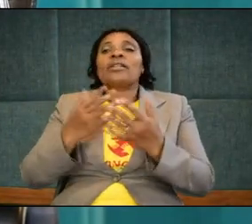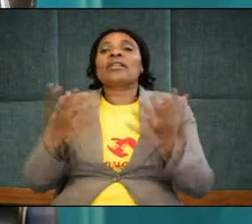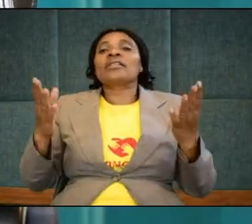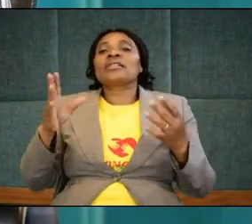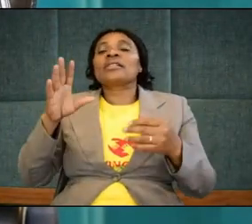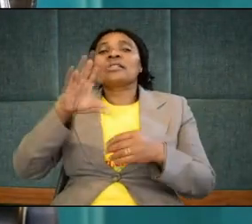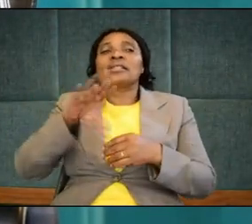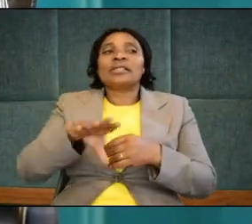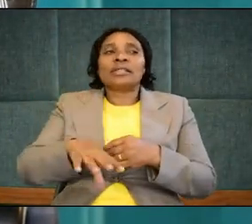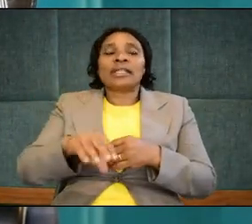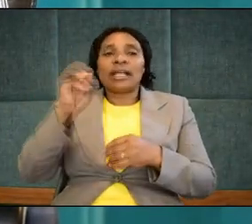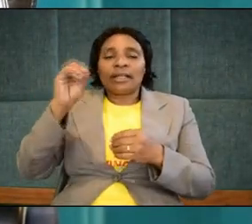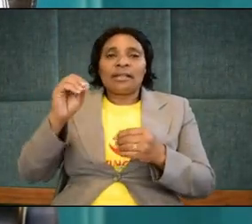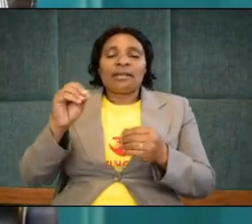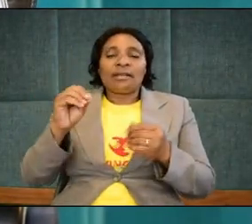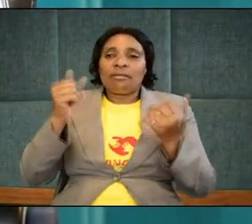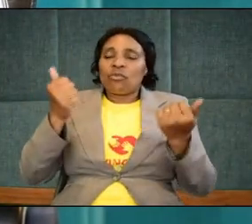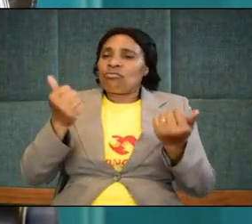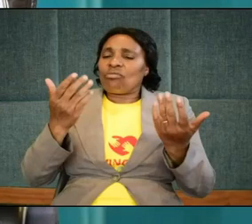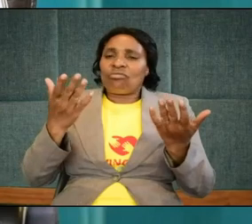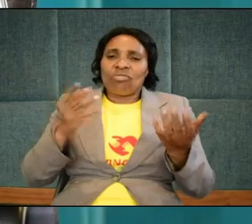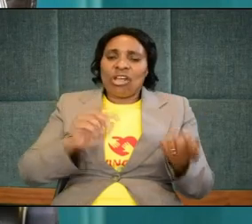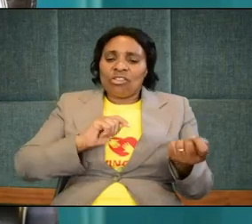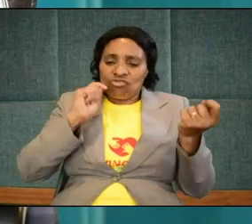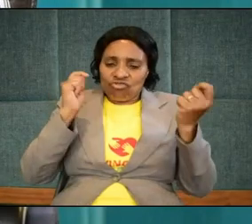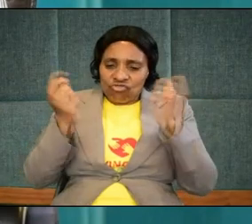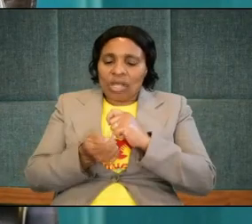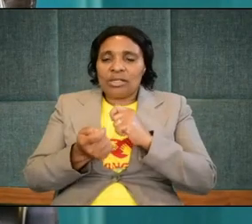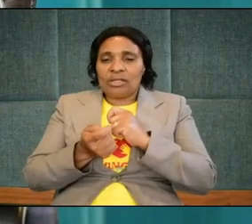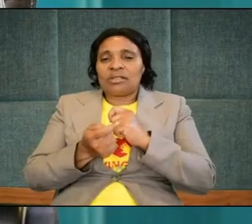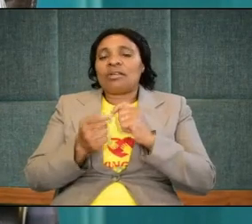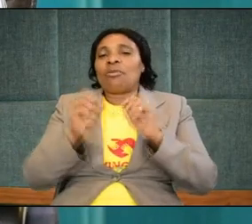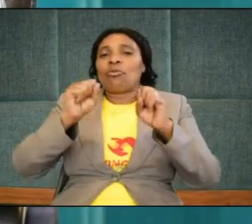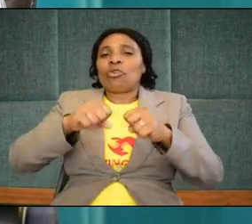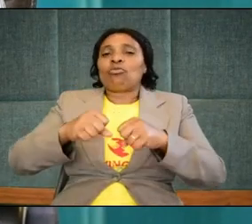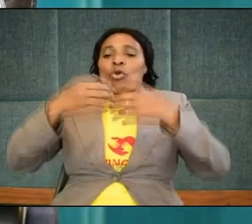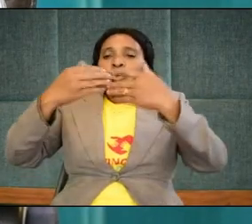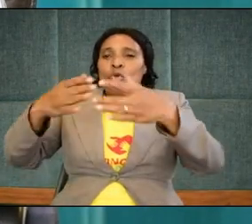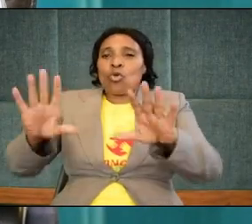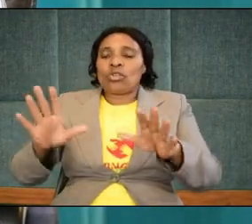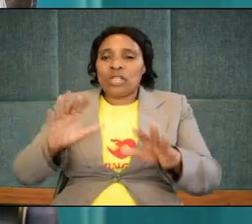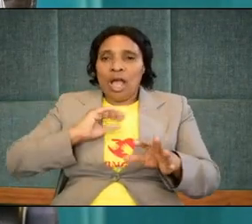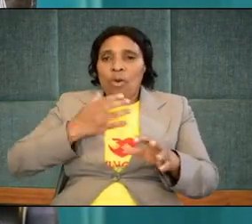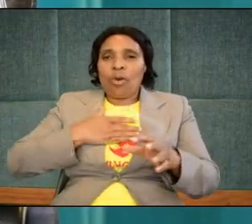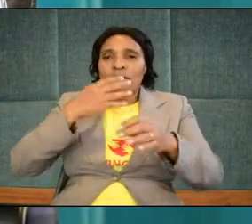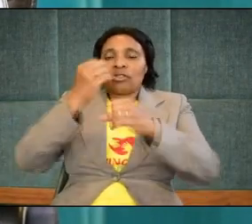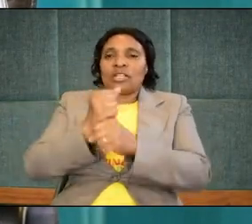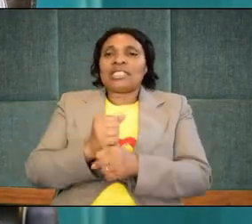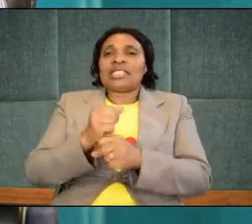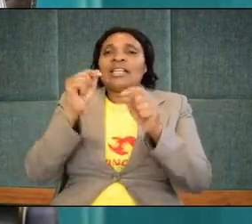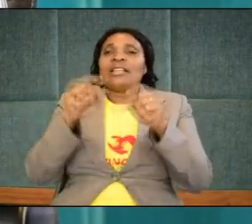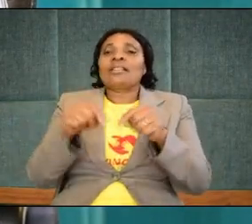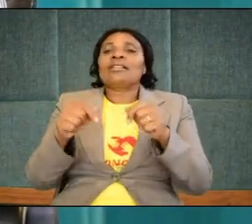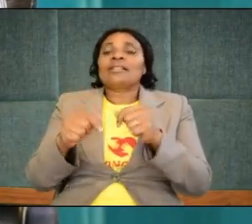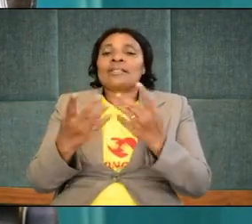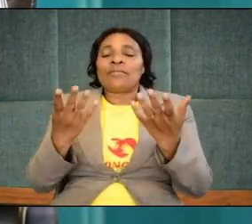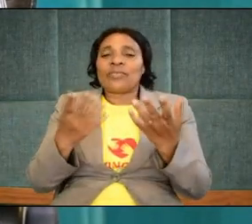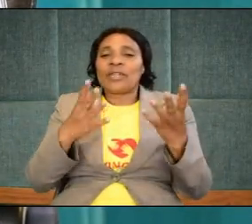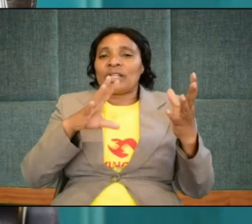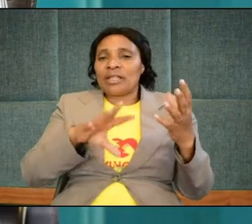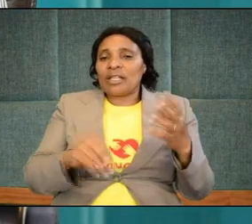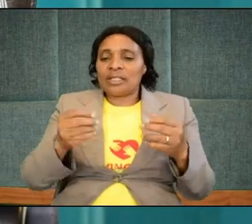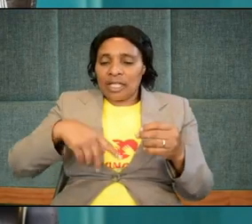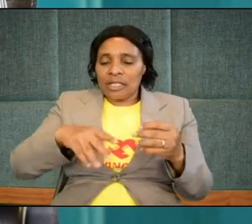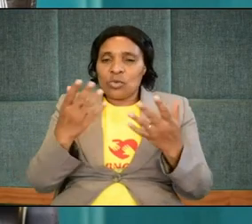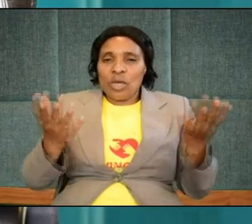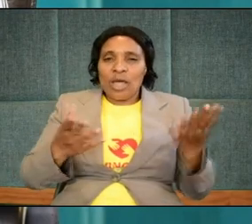start taking a downward turn, it's possible that we might lose our trust in Him. And this takes us into the segment